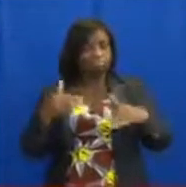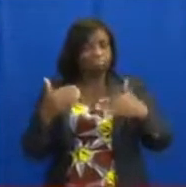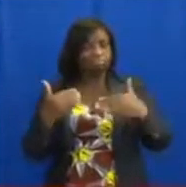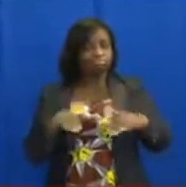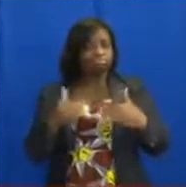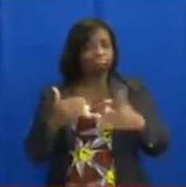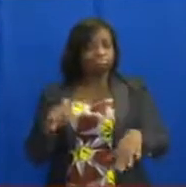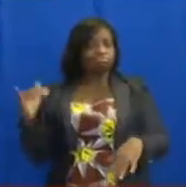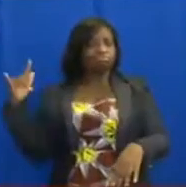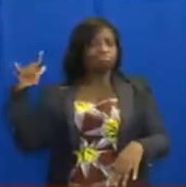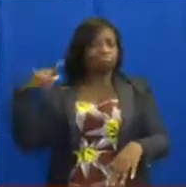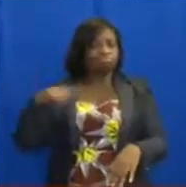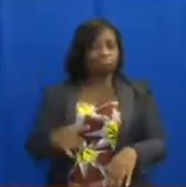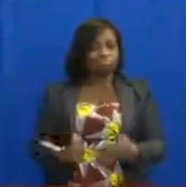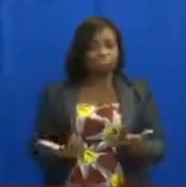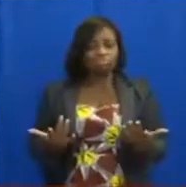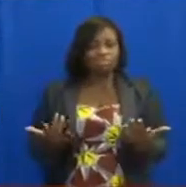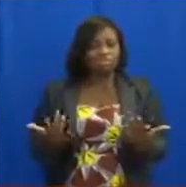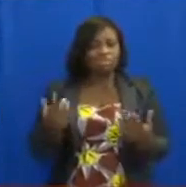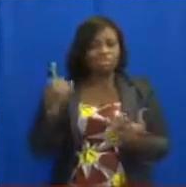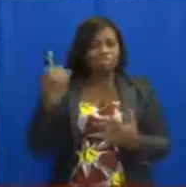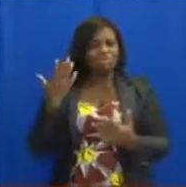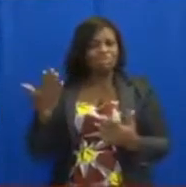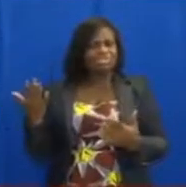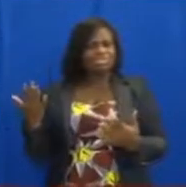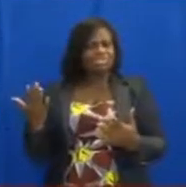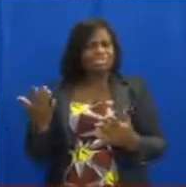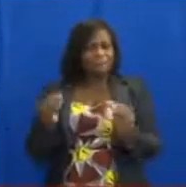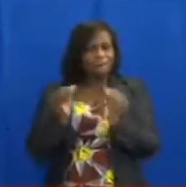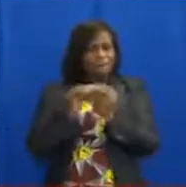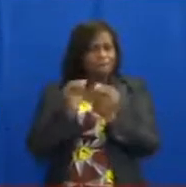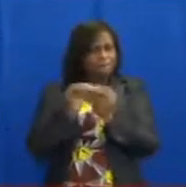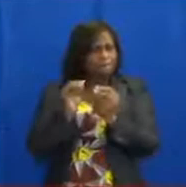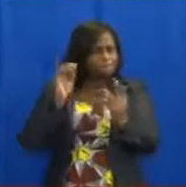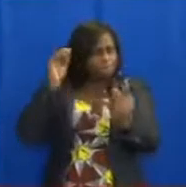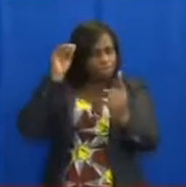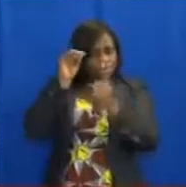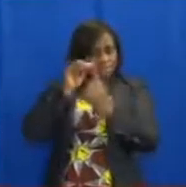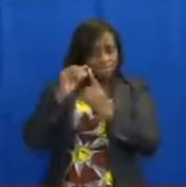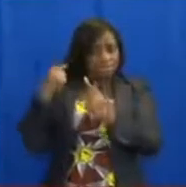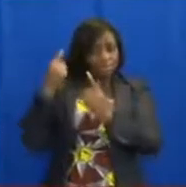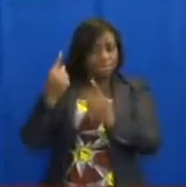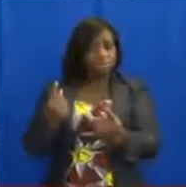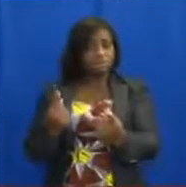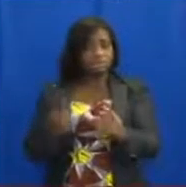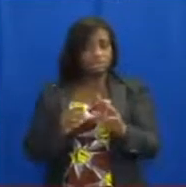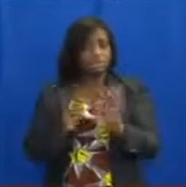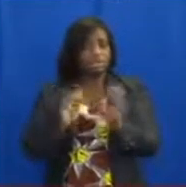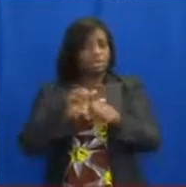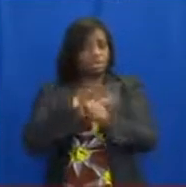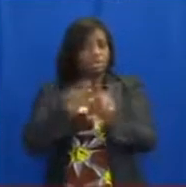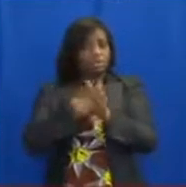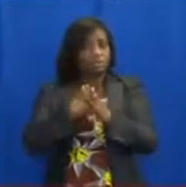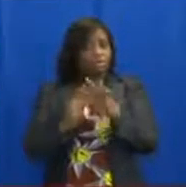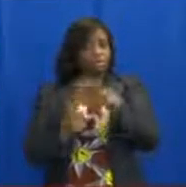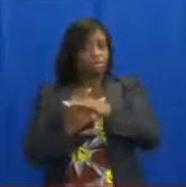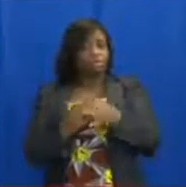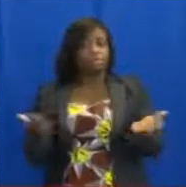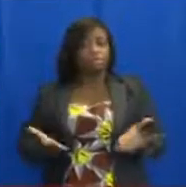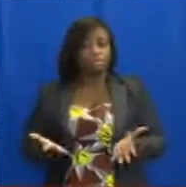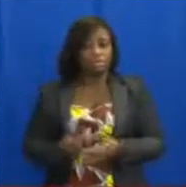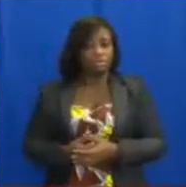Limiting importation of cases has thus been one of our main objectives since the outbreak of the disease in the